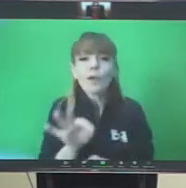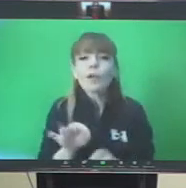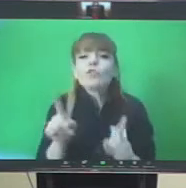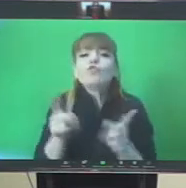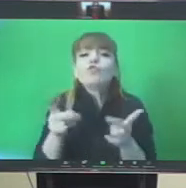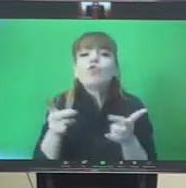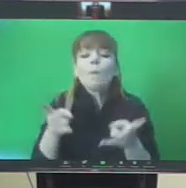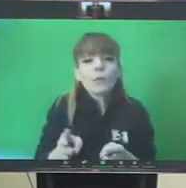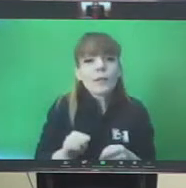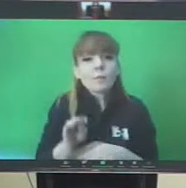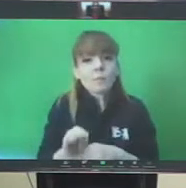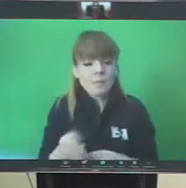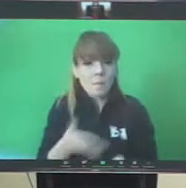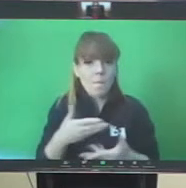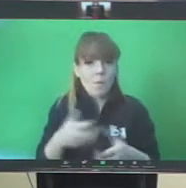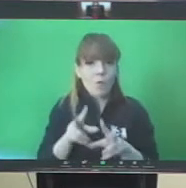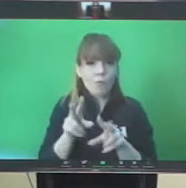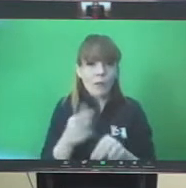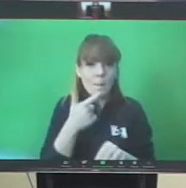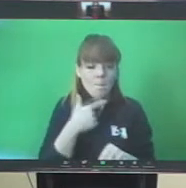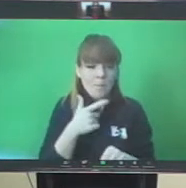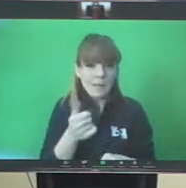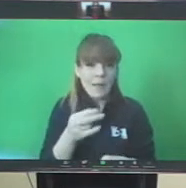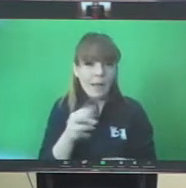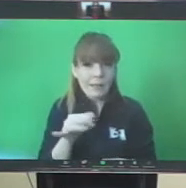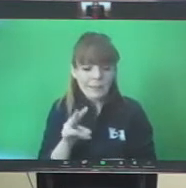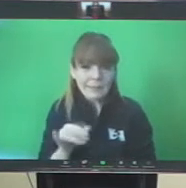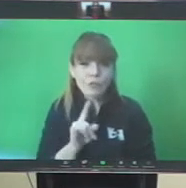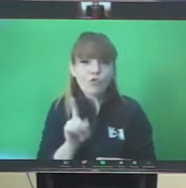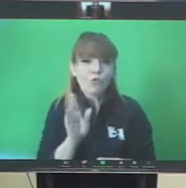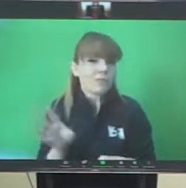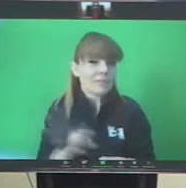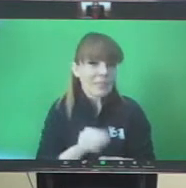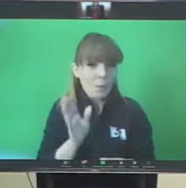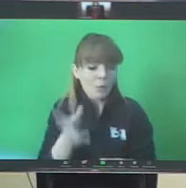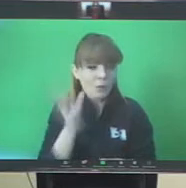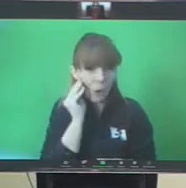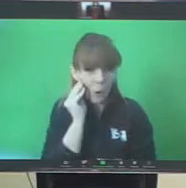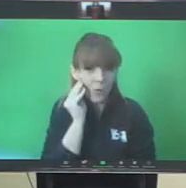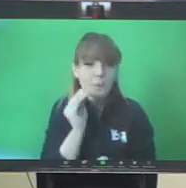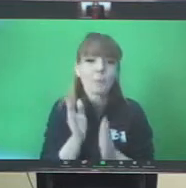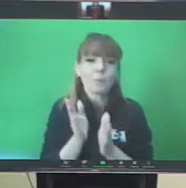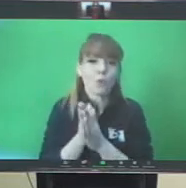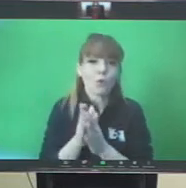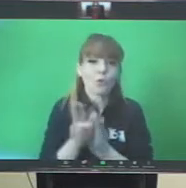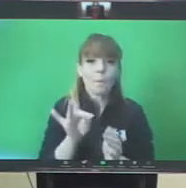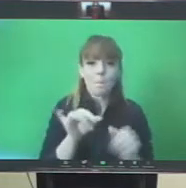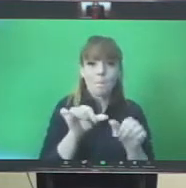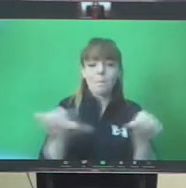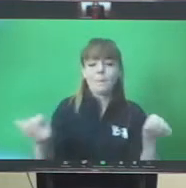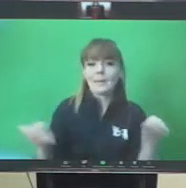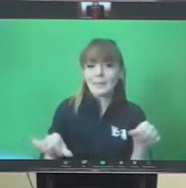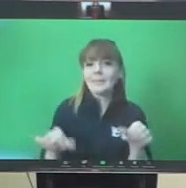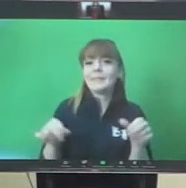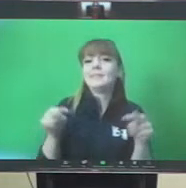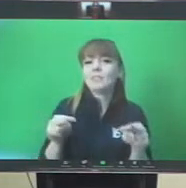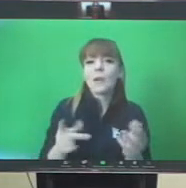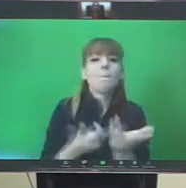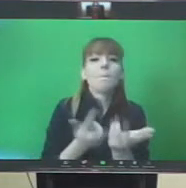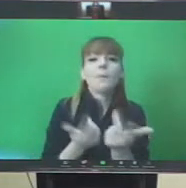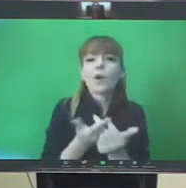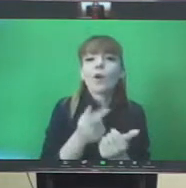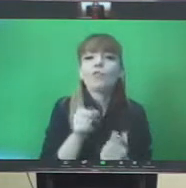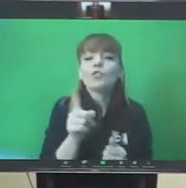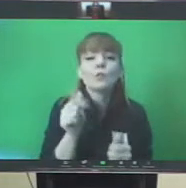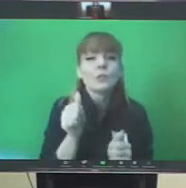is necessary? We have a promise from Ms. Halyna that everything will be taken into account. So again, list in